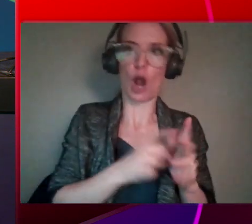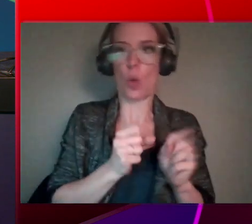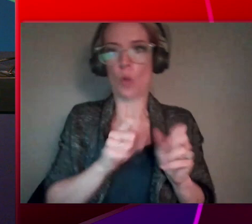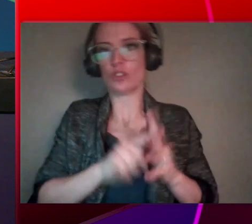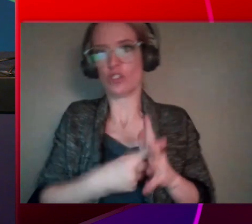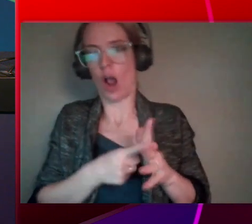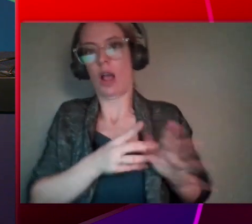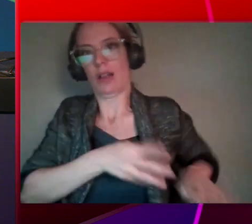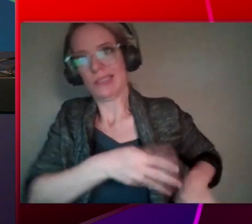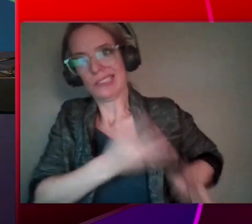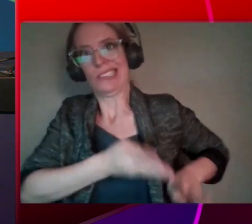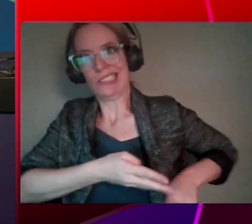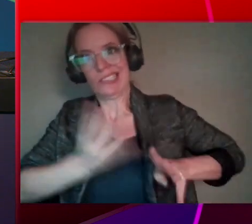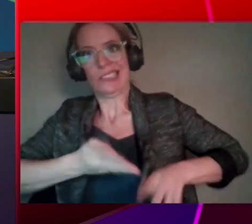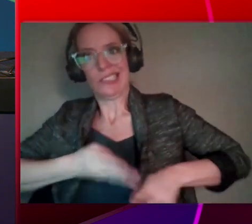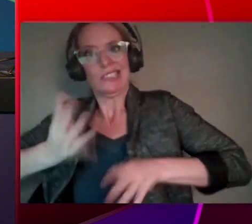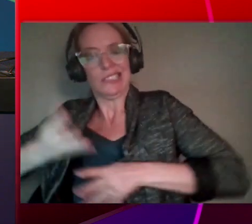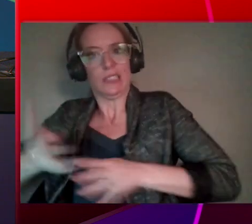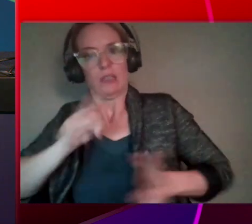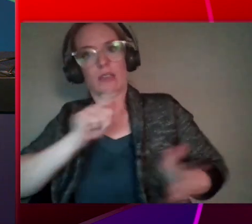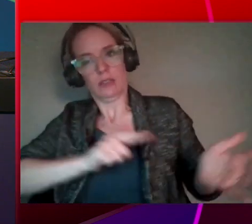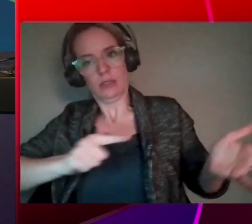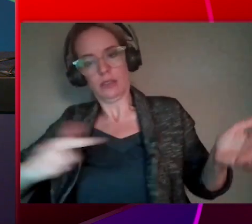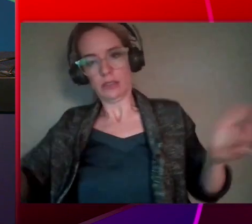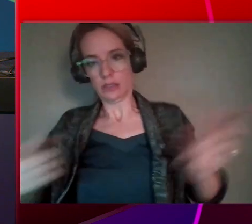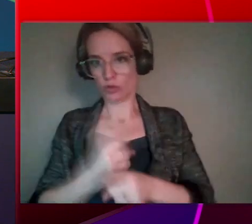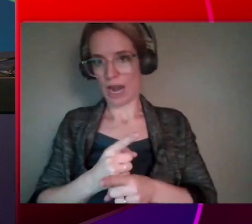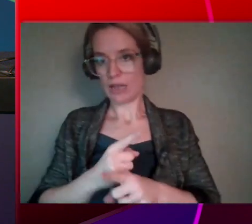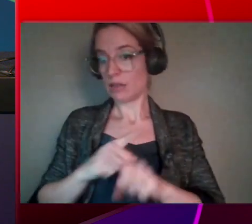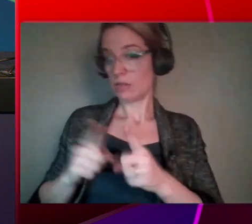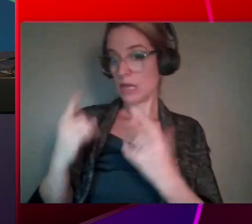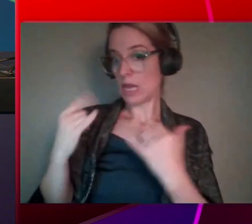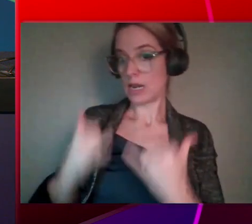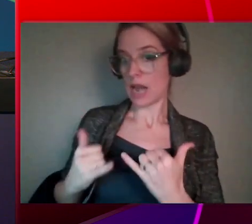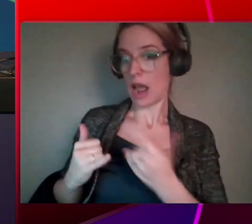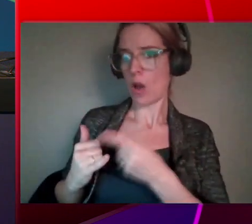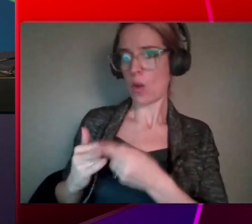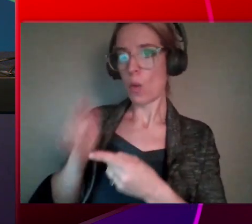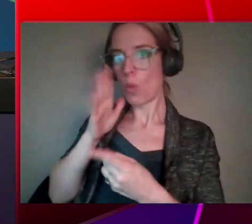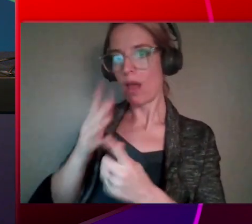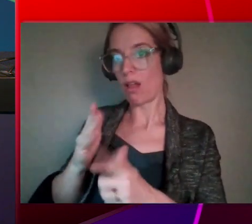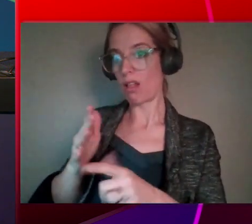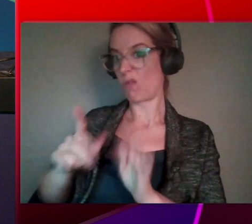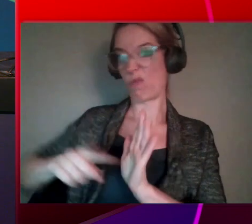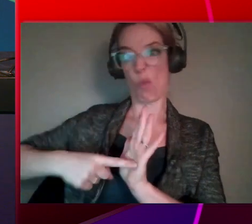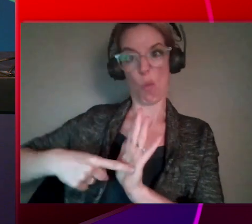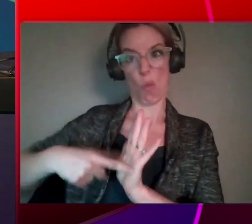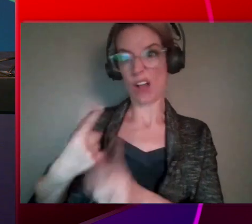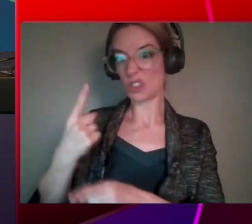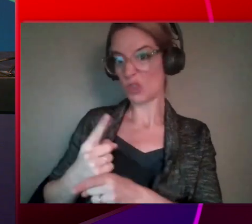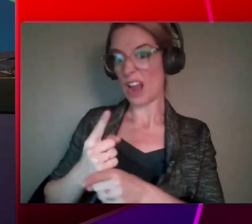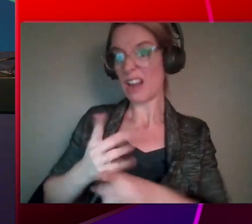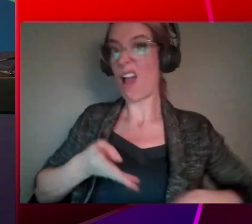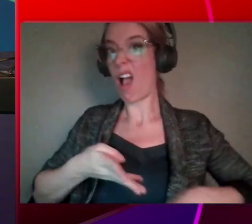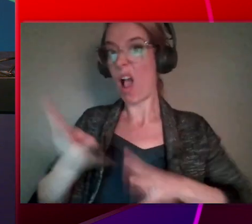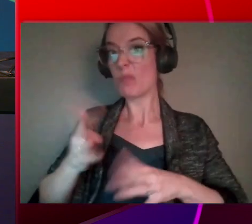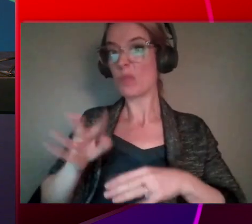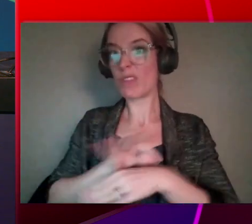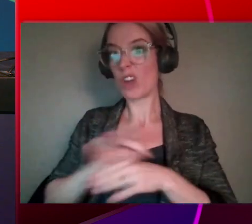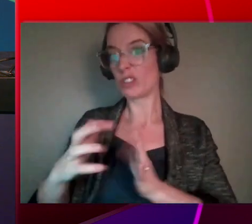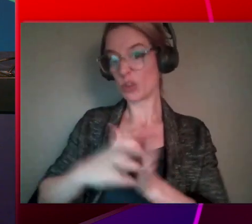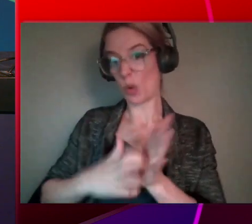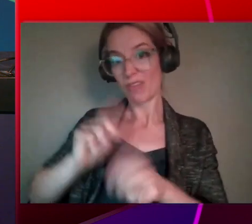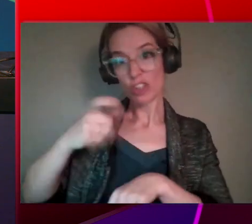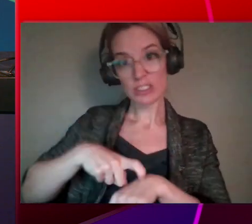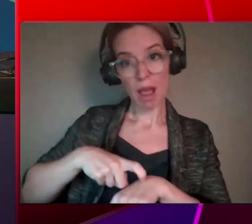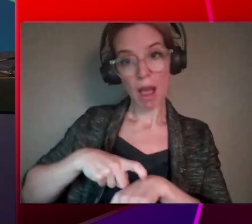this new technique, it's going to do that once at the time that I upload the function code the first time, and create that Lambda